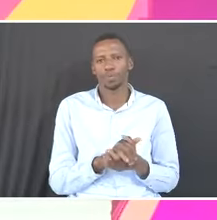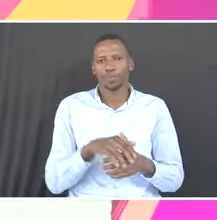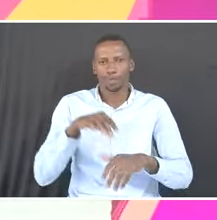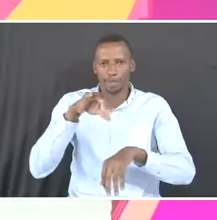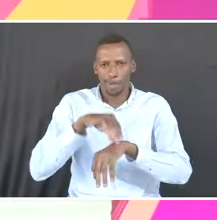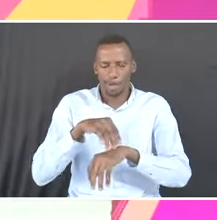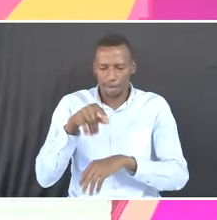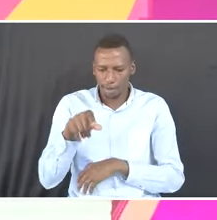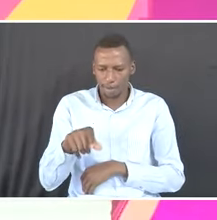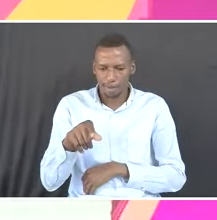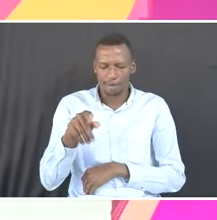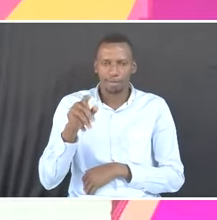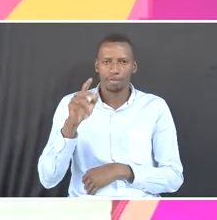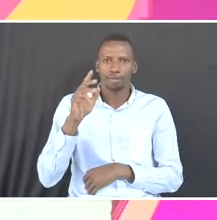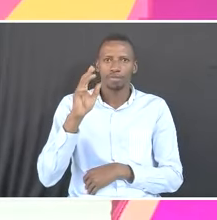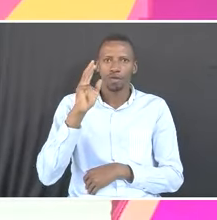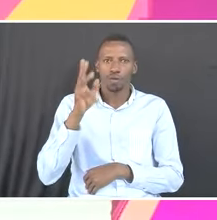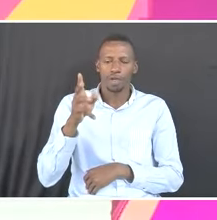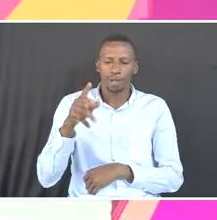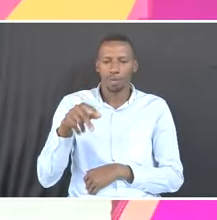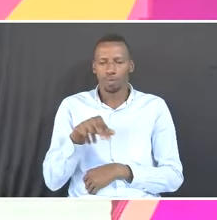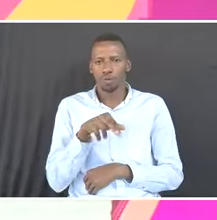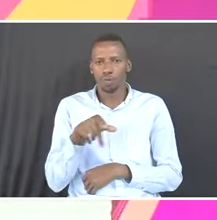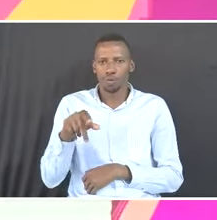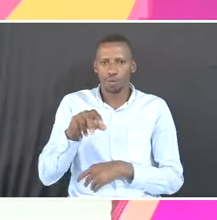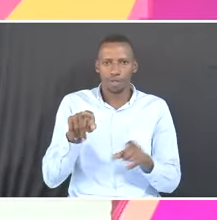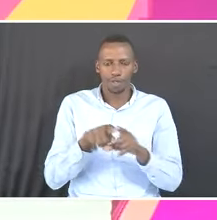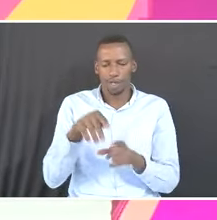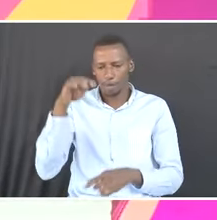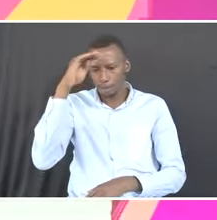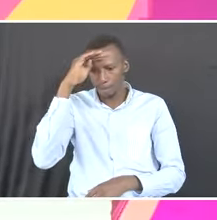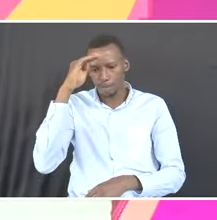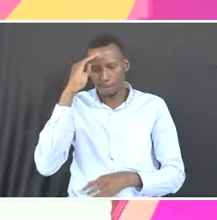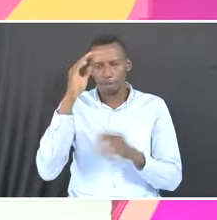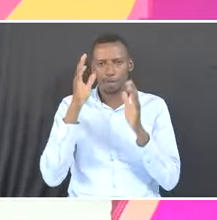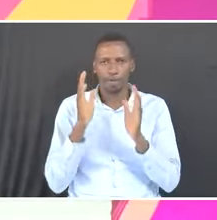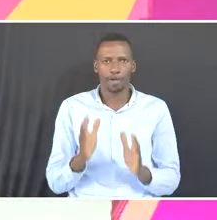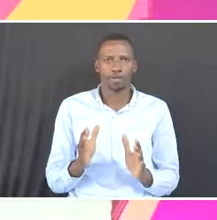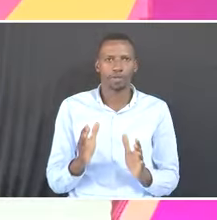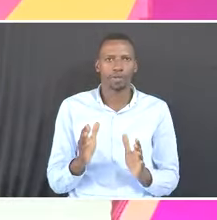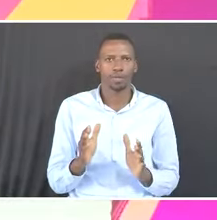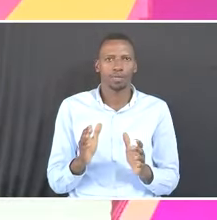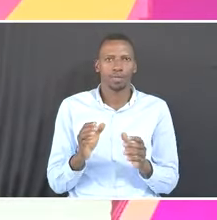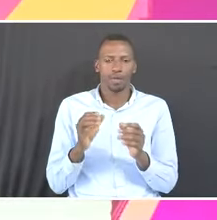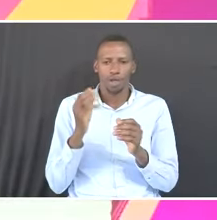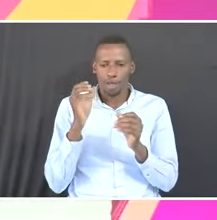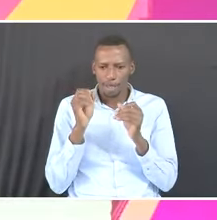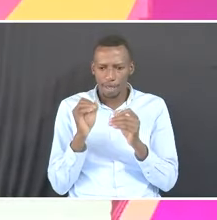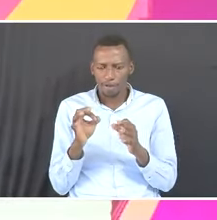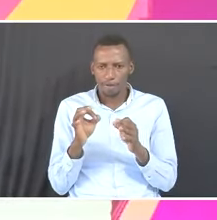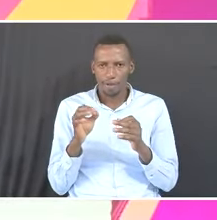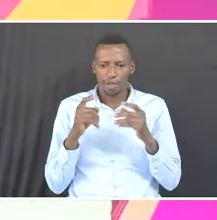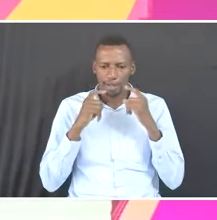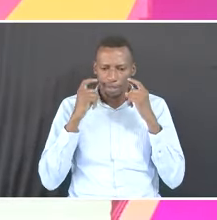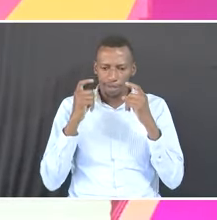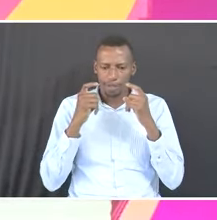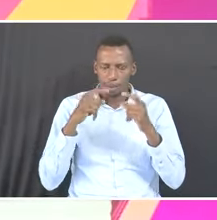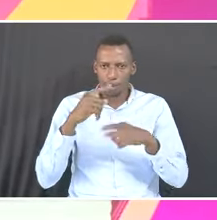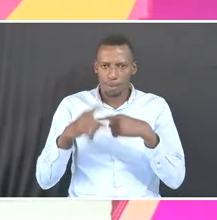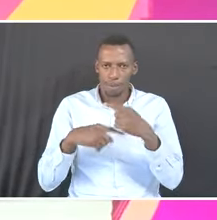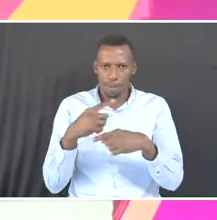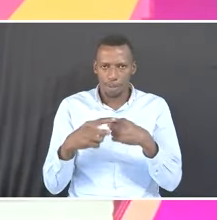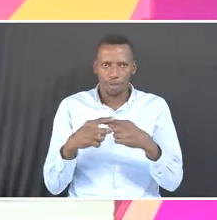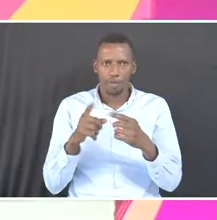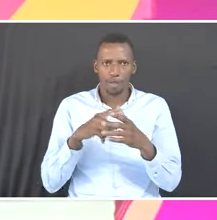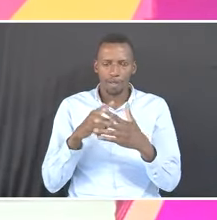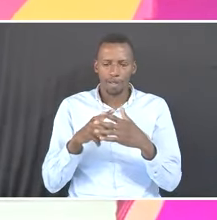shall reel to and fro like a drunkard, and shall totter like a hart. Its transgression shall be heavy upon it, and it